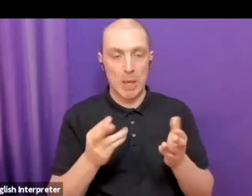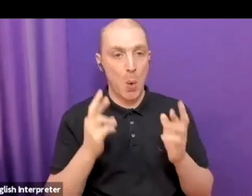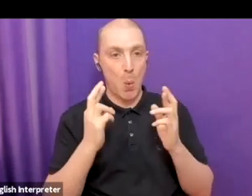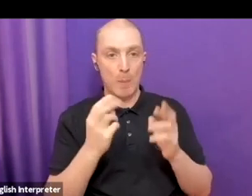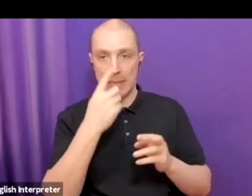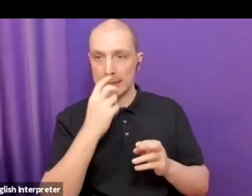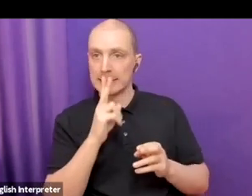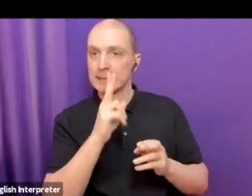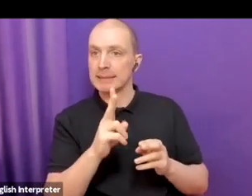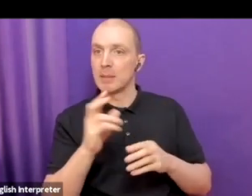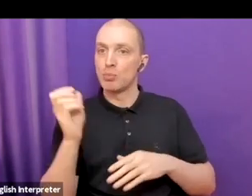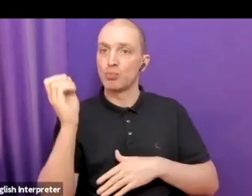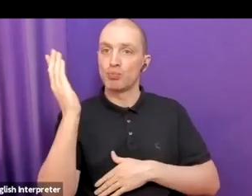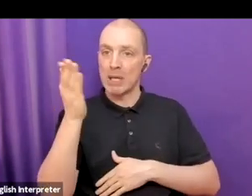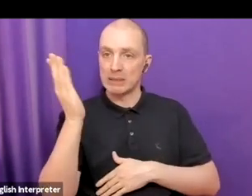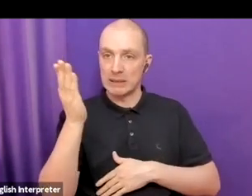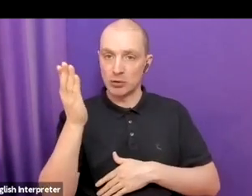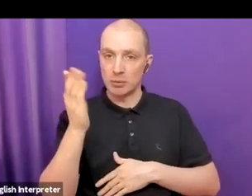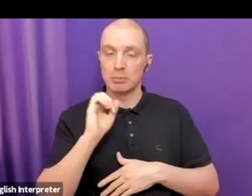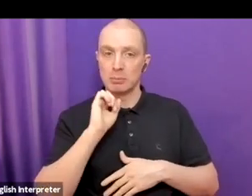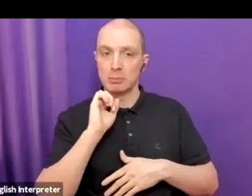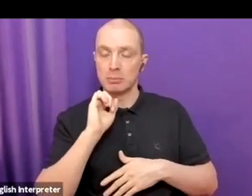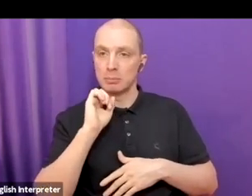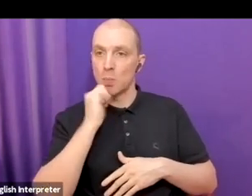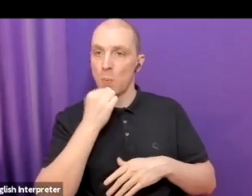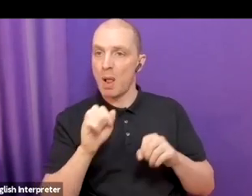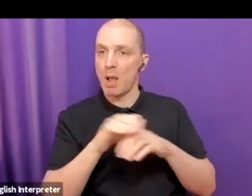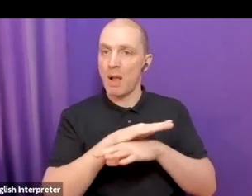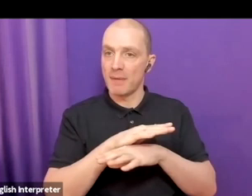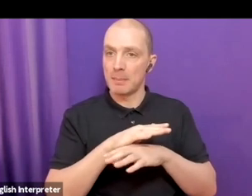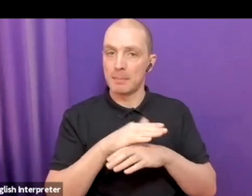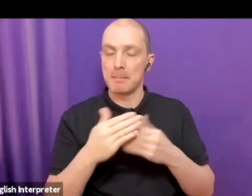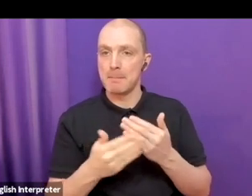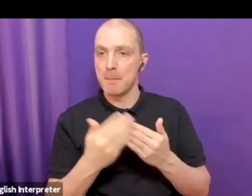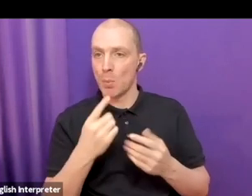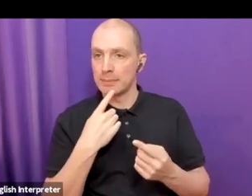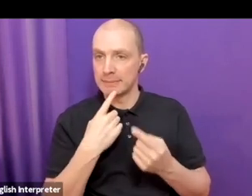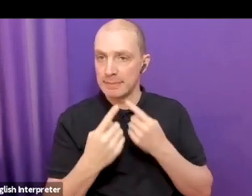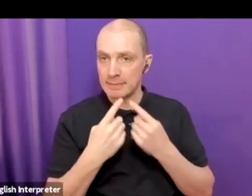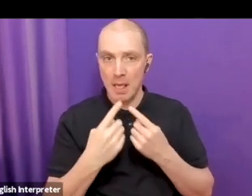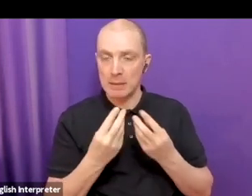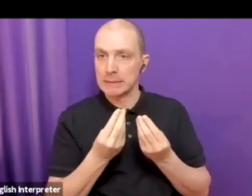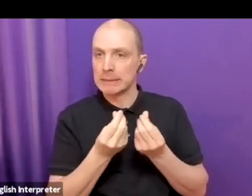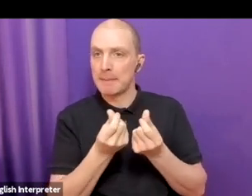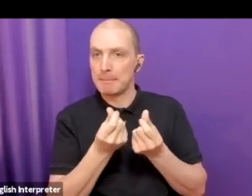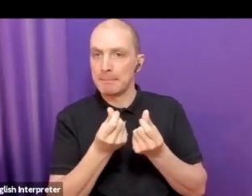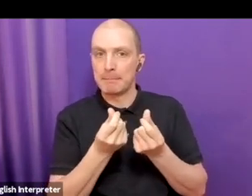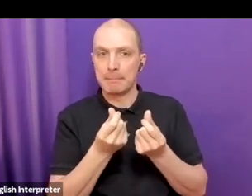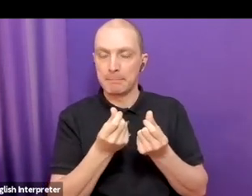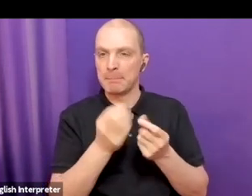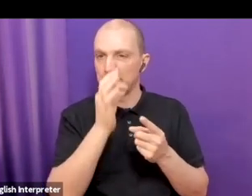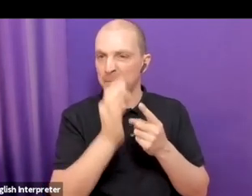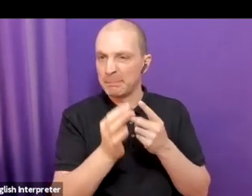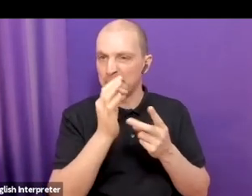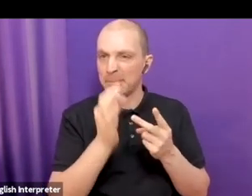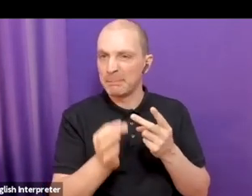presentation that I hope will facilitate a bit to go through more in details some of the technicalities of the Universal Periodic